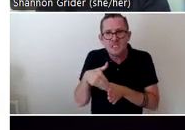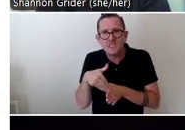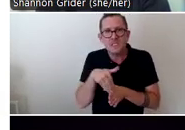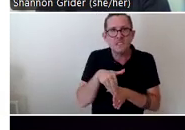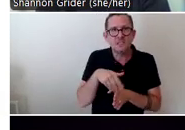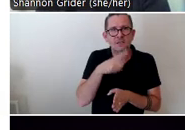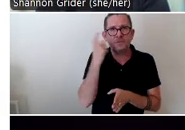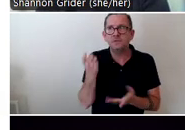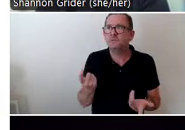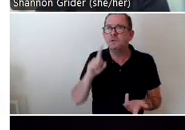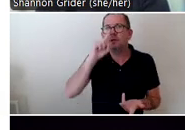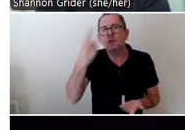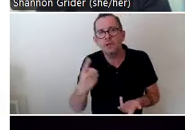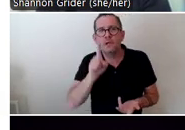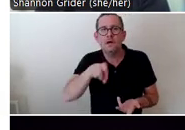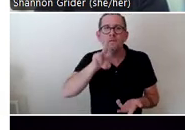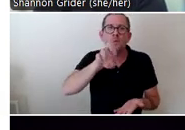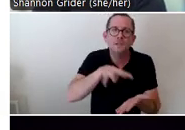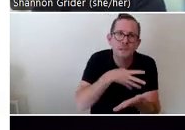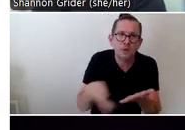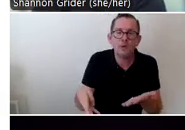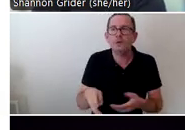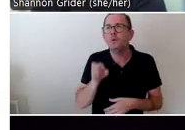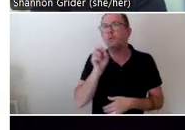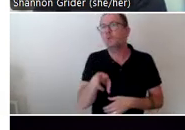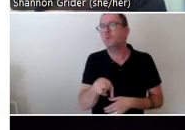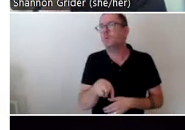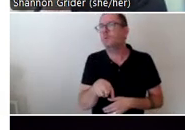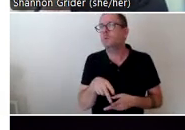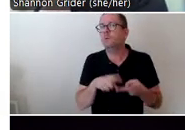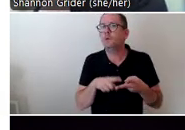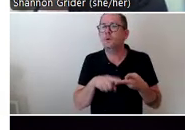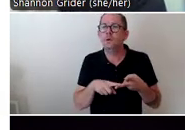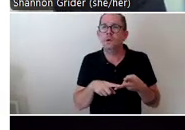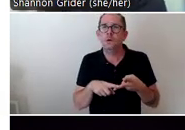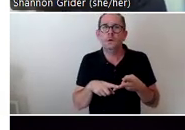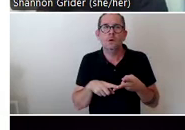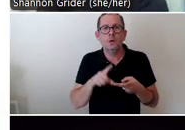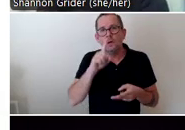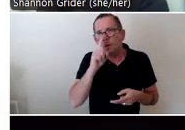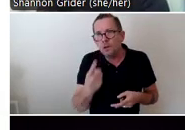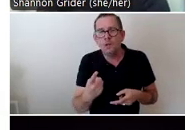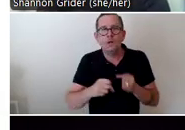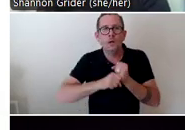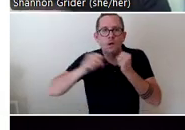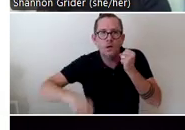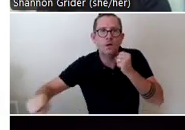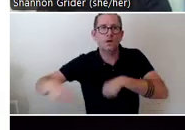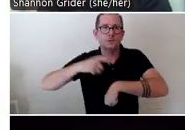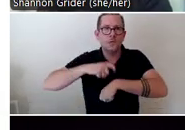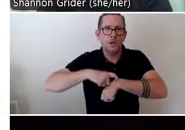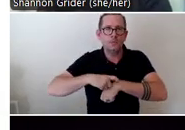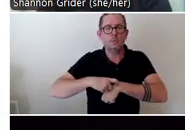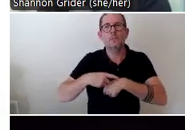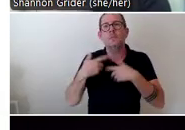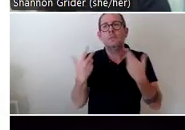not. Sometimes deaf individuals are kind of on the fence about that, like, oh, I don't want to have to reschedule my appointment. I don't want to have to come